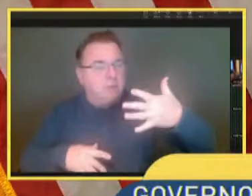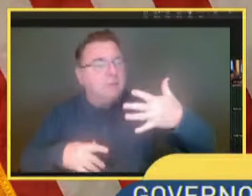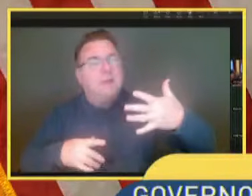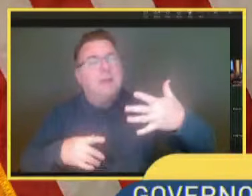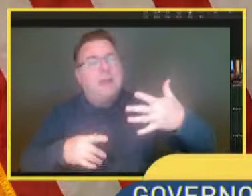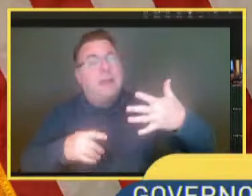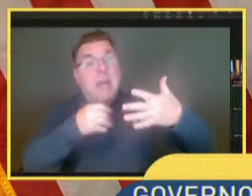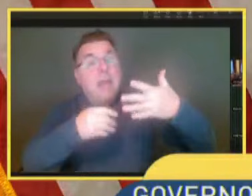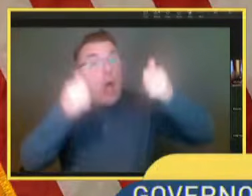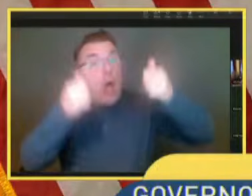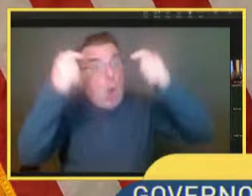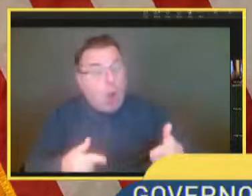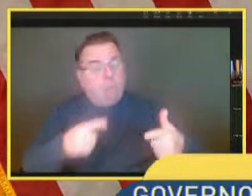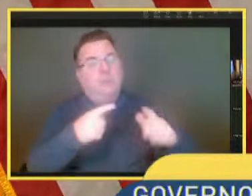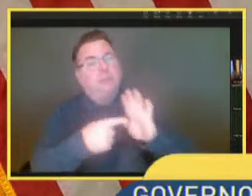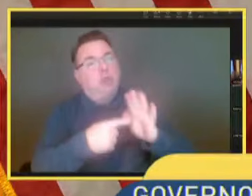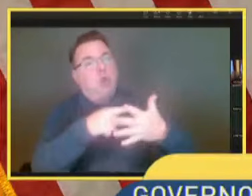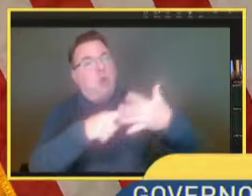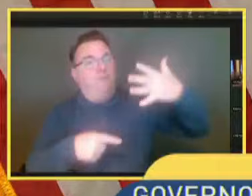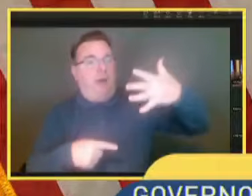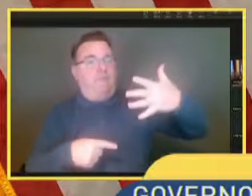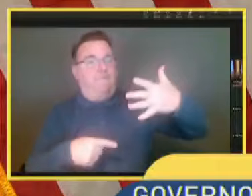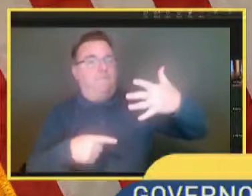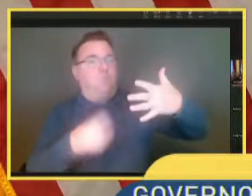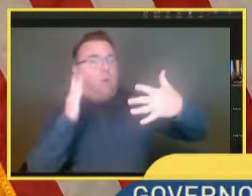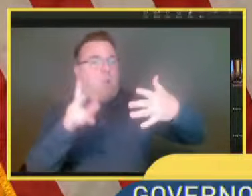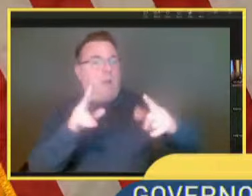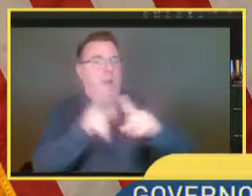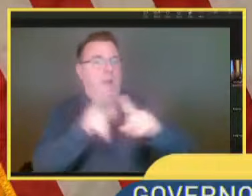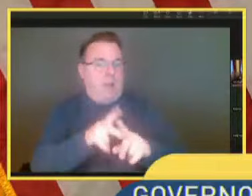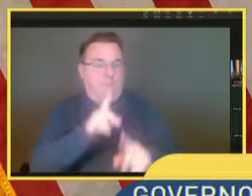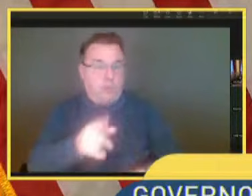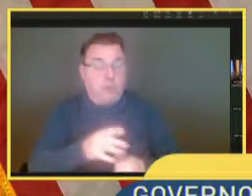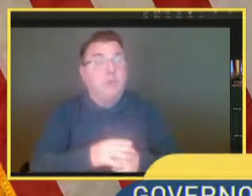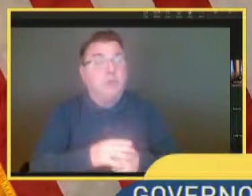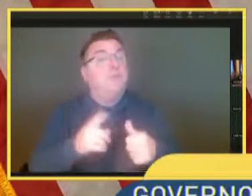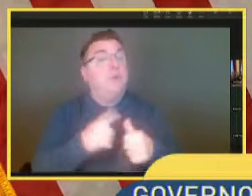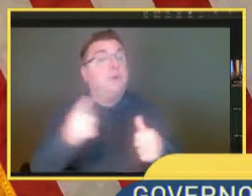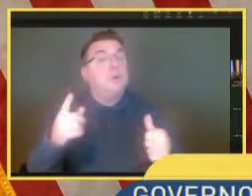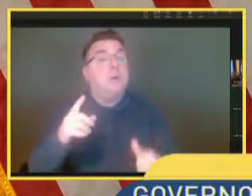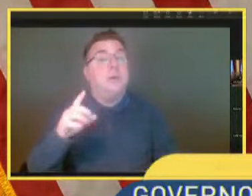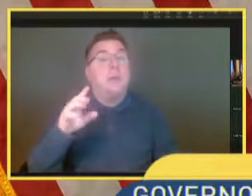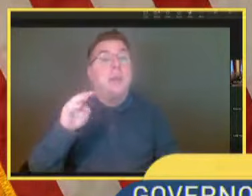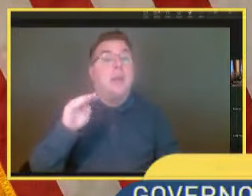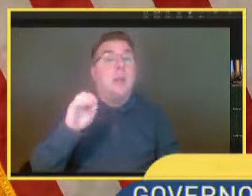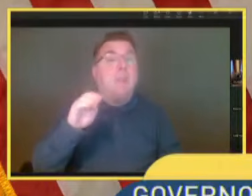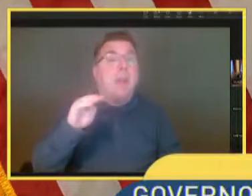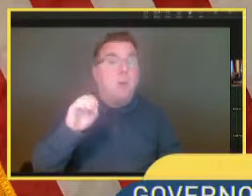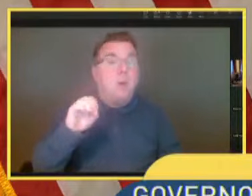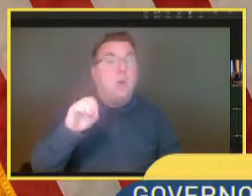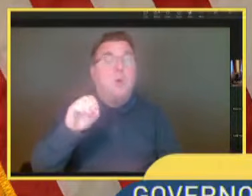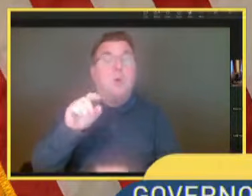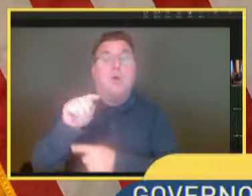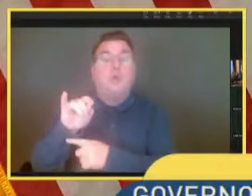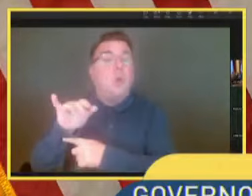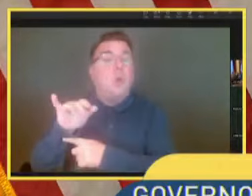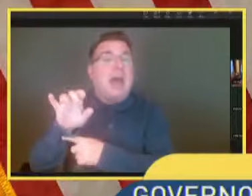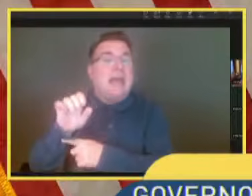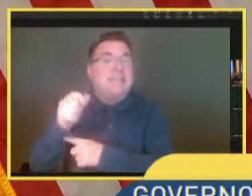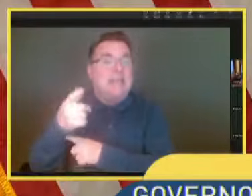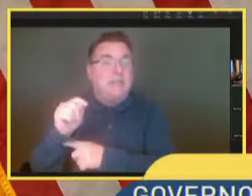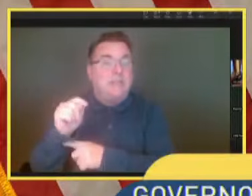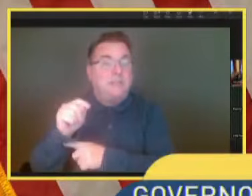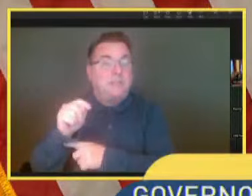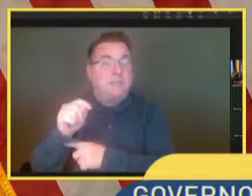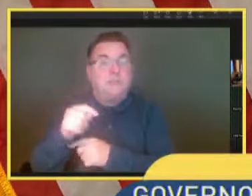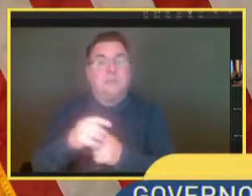a sense to the people of the work that we're doing right now. First, the memo to ICE agents instructing them to use force to enter